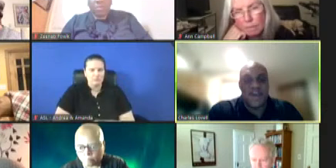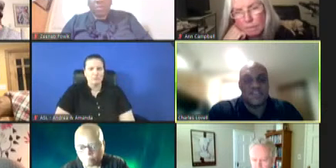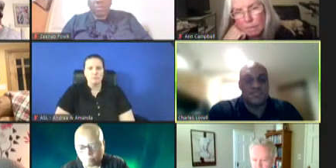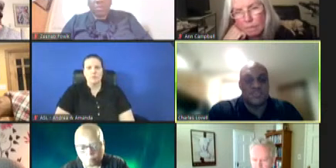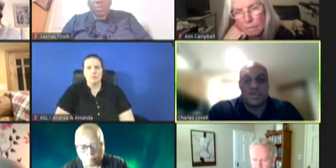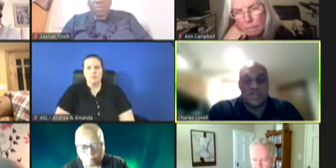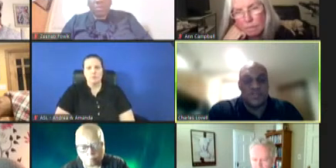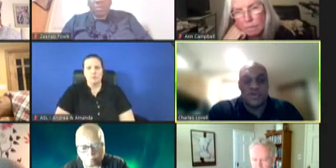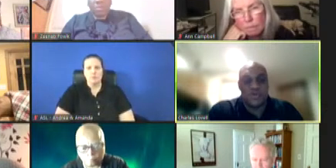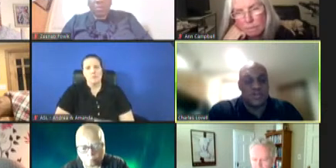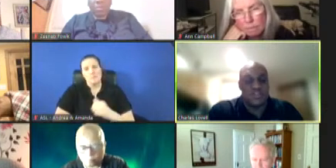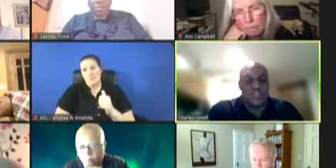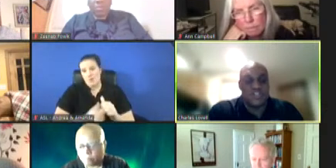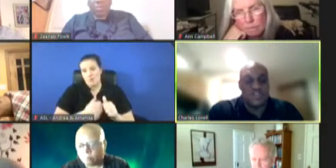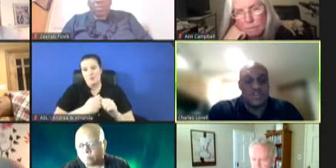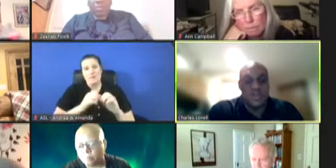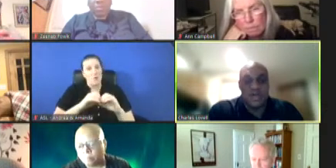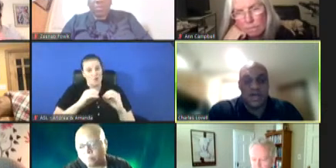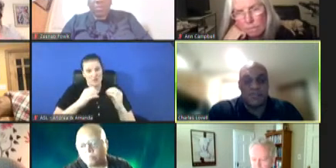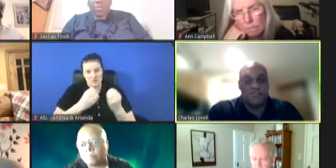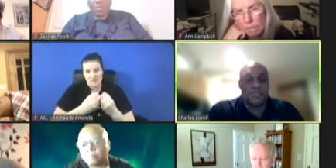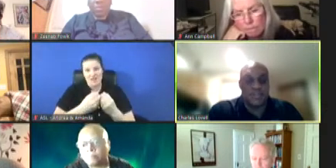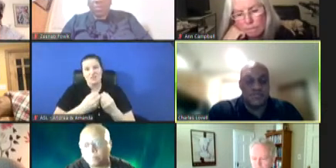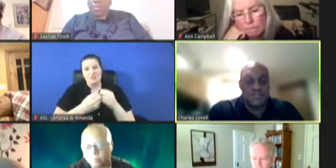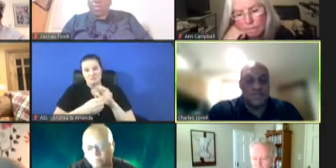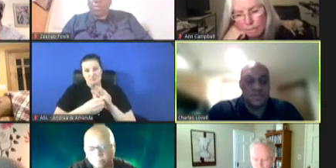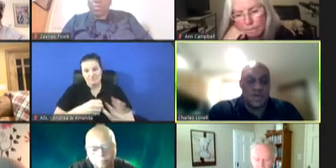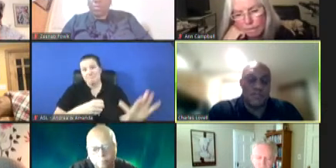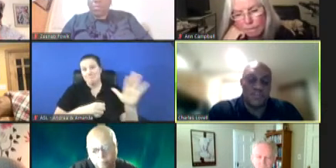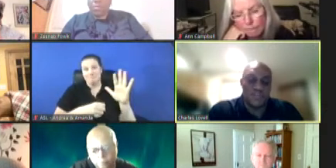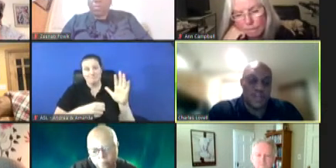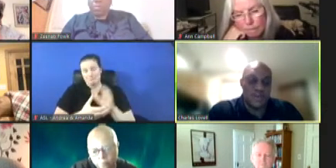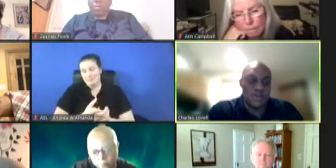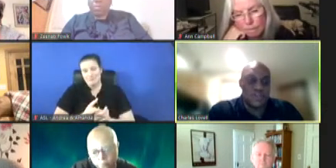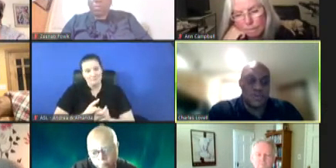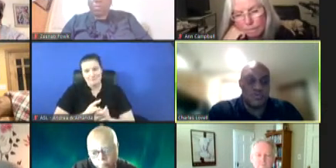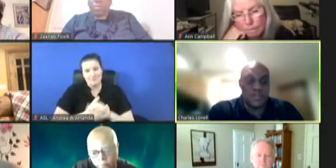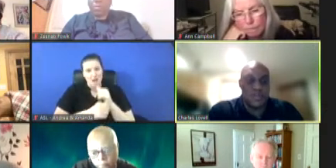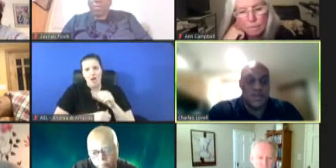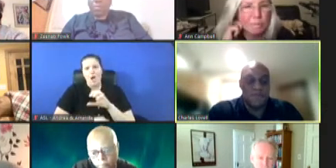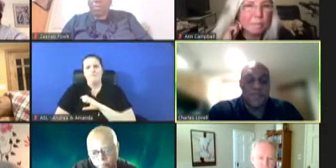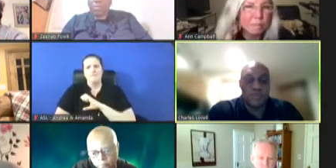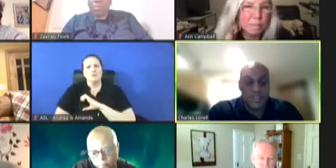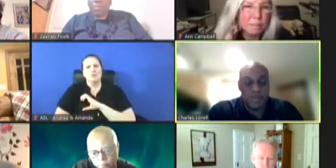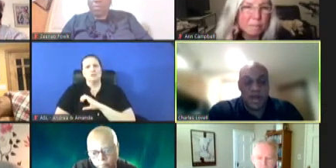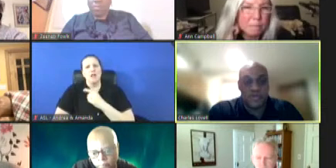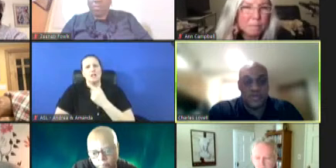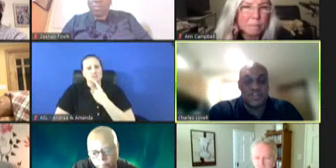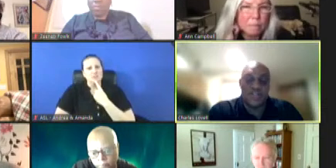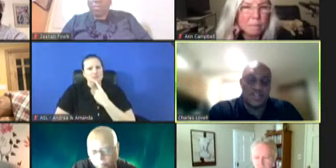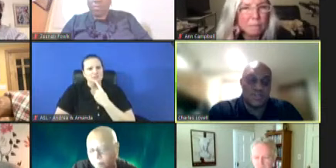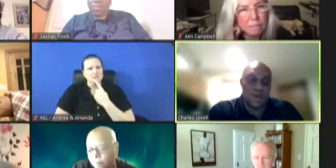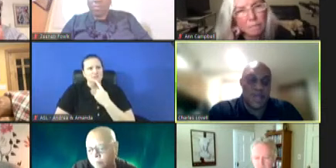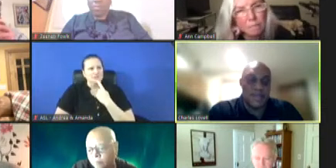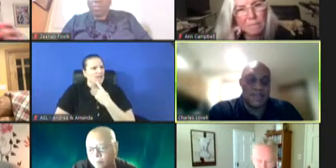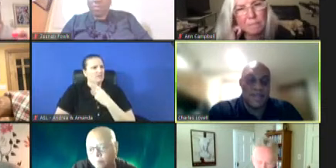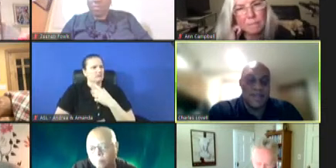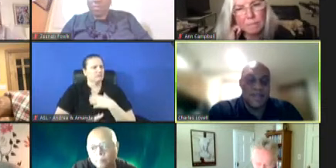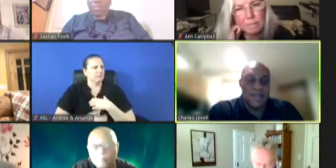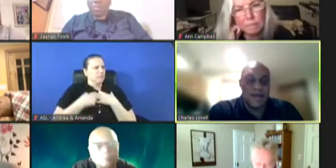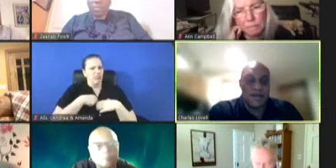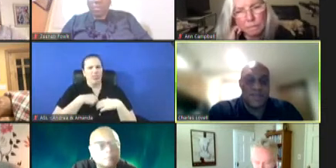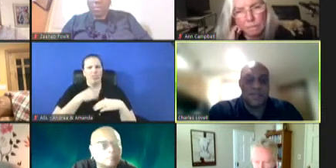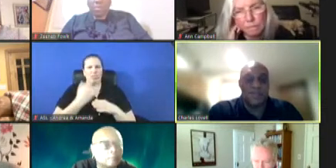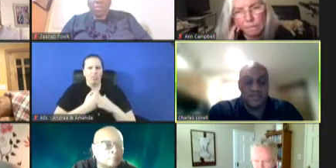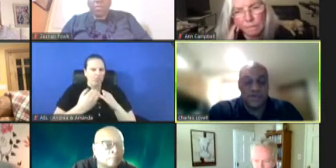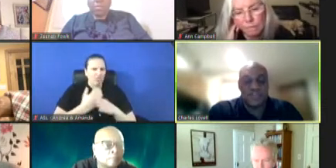the vast majority of our organization believes in. The officers I've talked to are really, really bothered and disgusted by it.